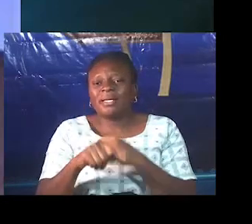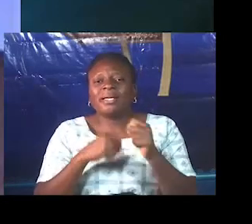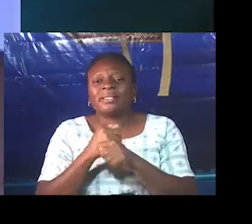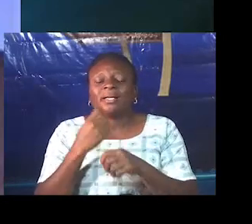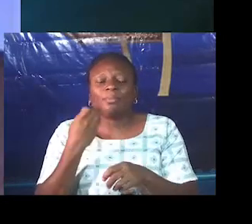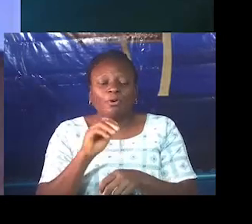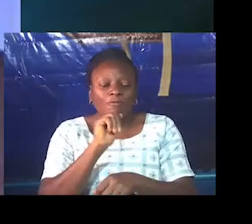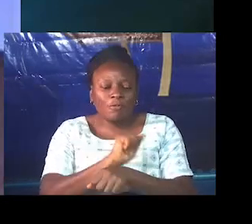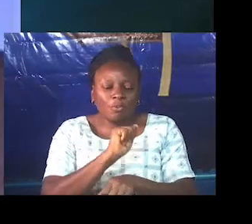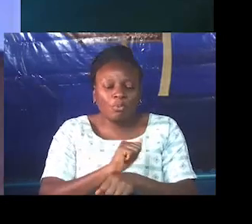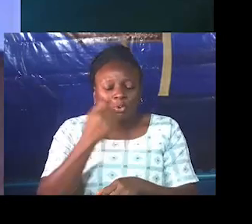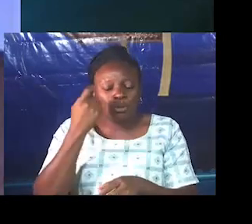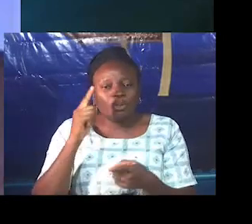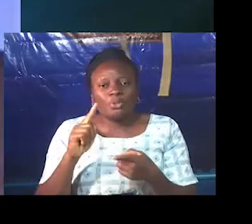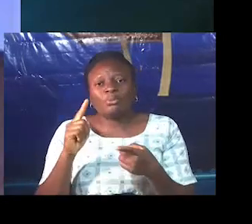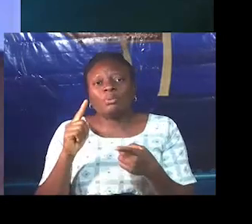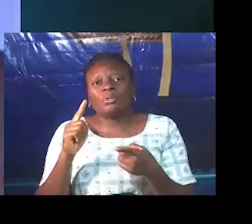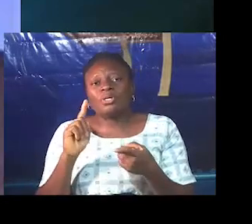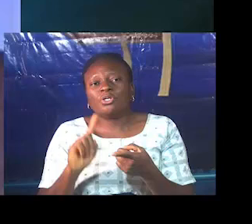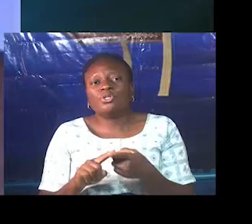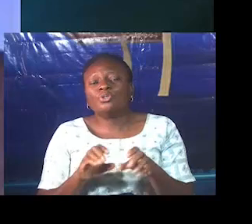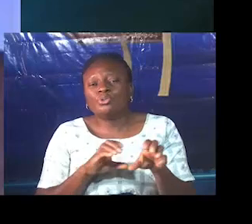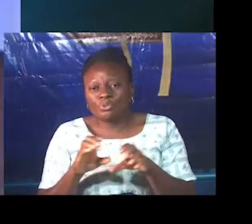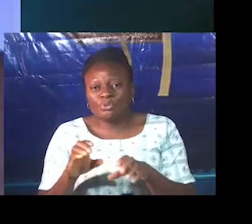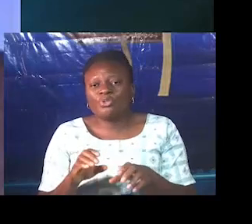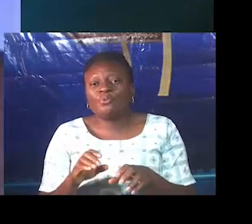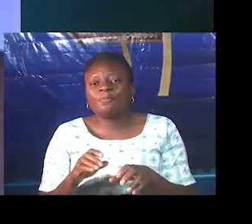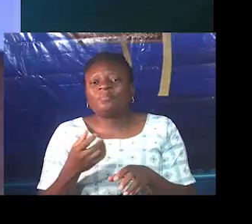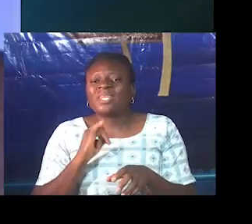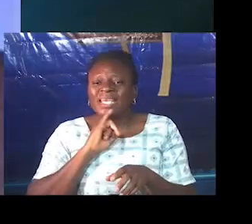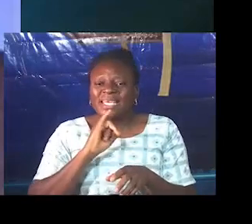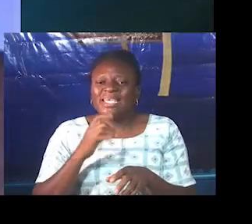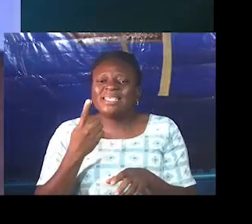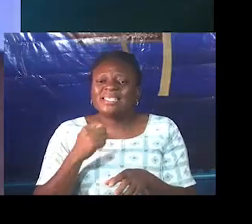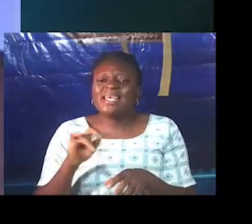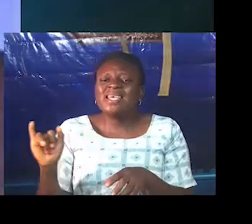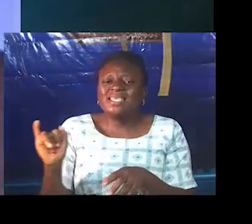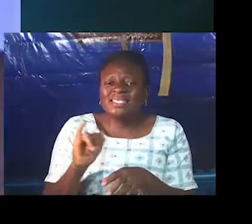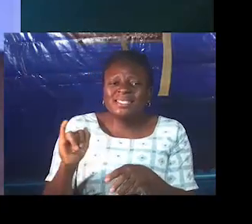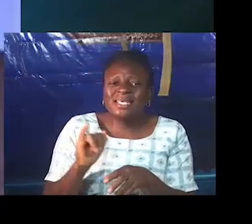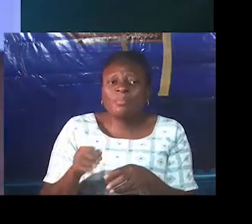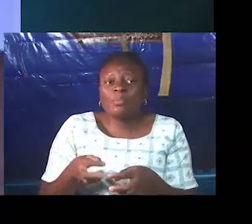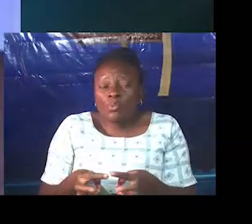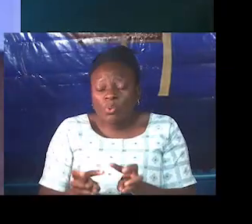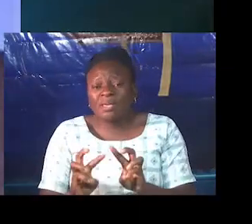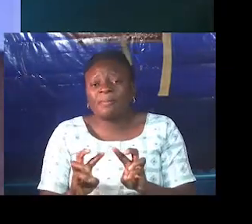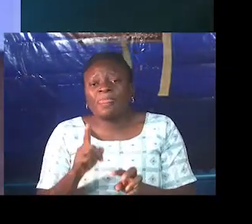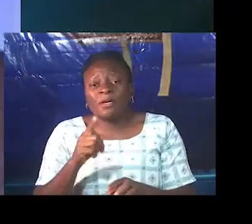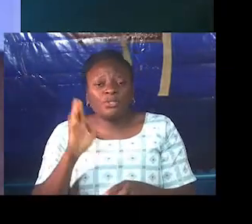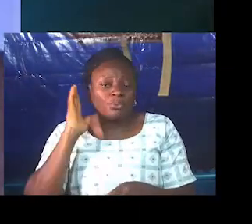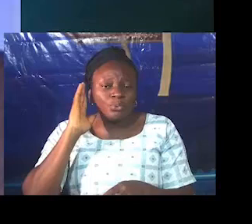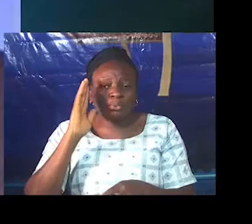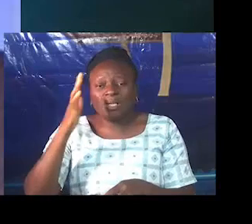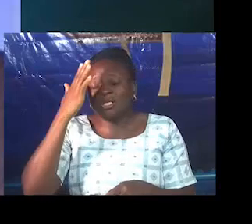issue of knowing who the will of God for your life is. Which means the first thing I recommend is for you to